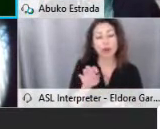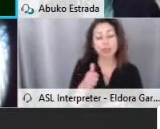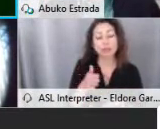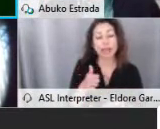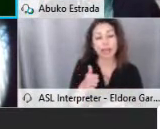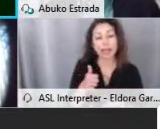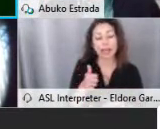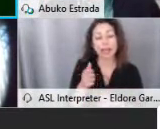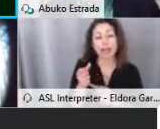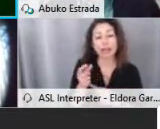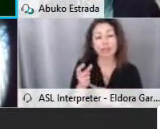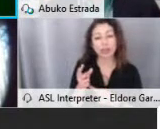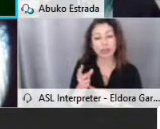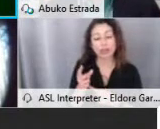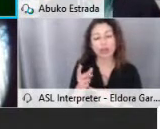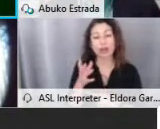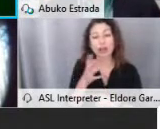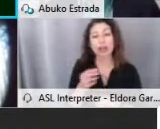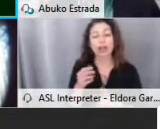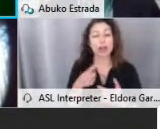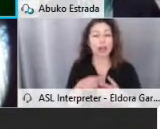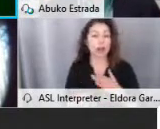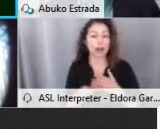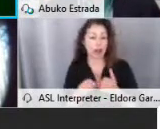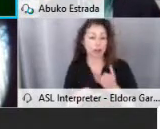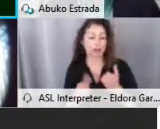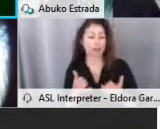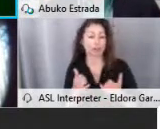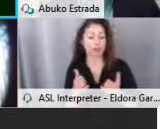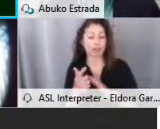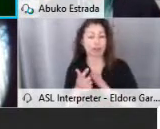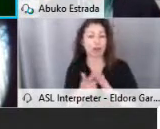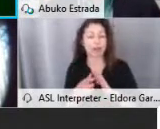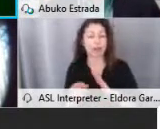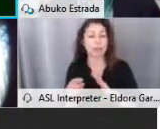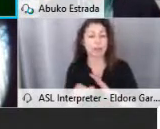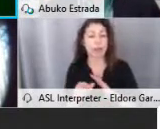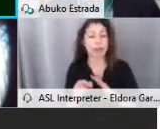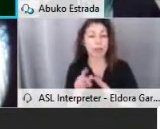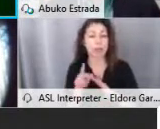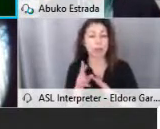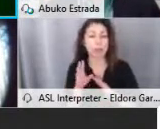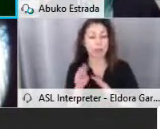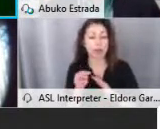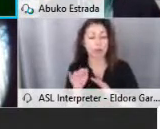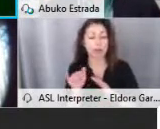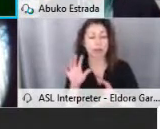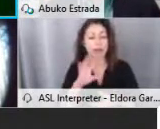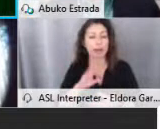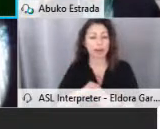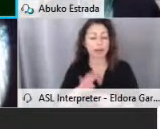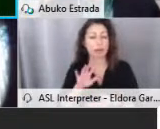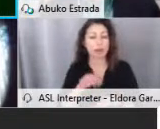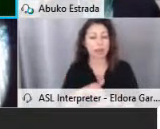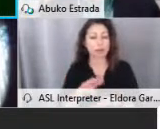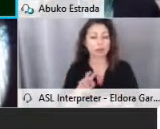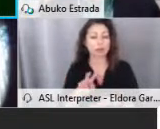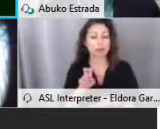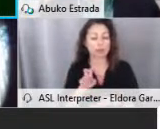$47,410 per year. And under current law, they pay premiums that add up to